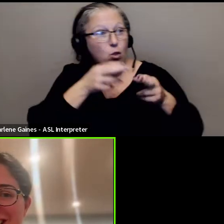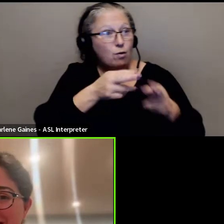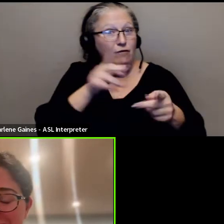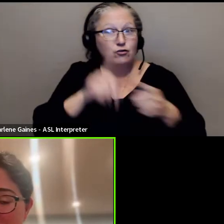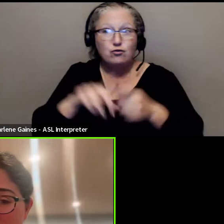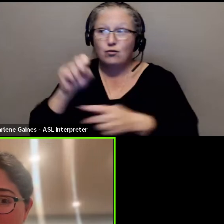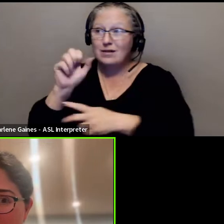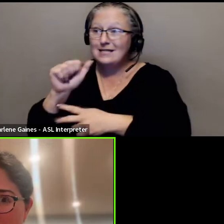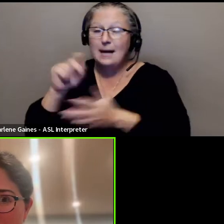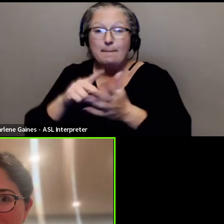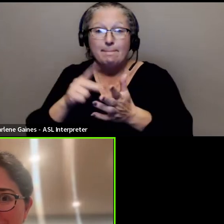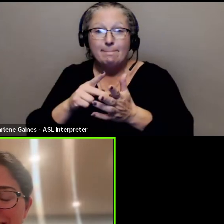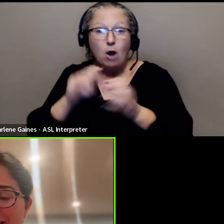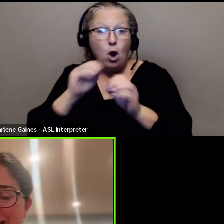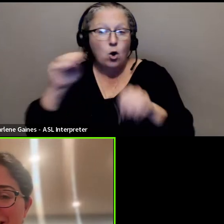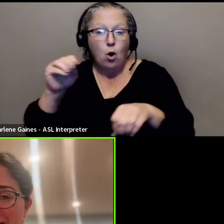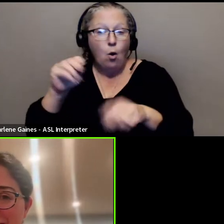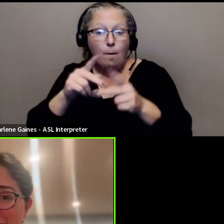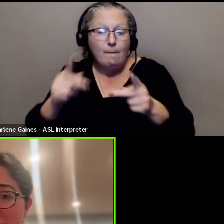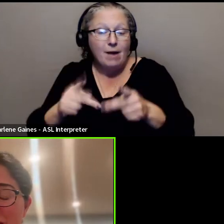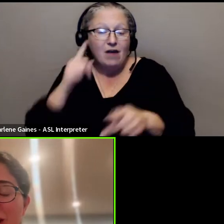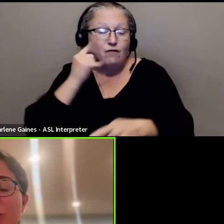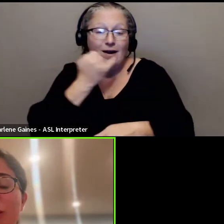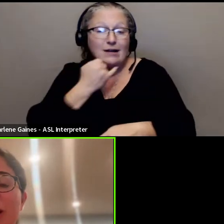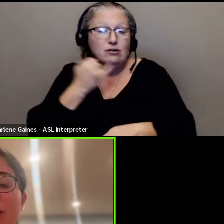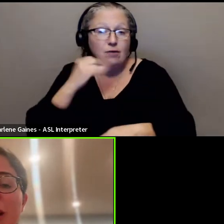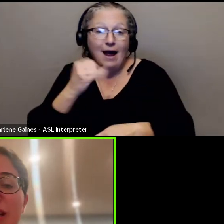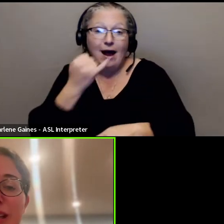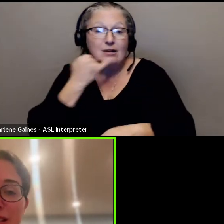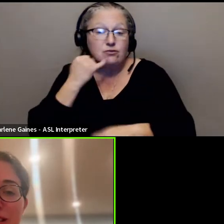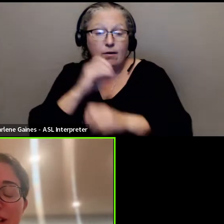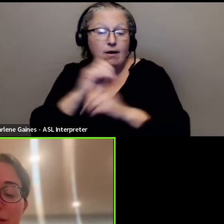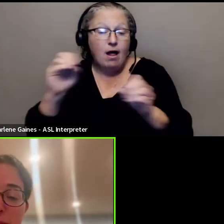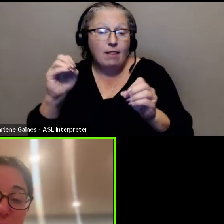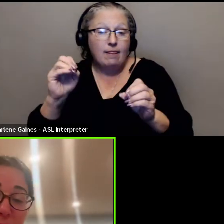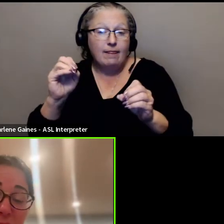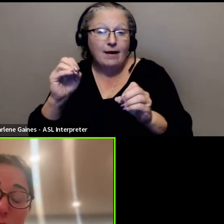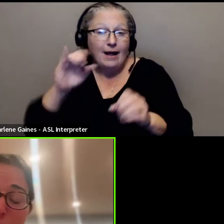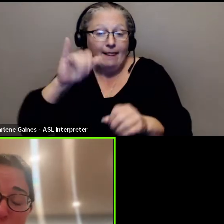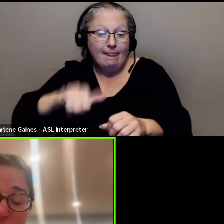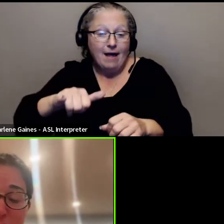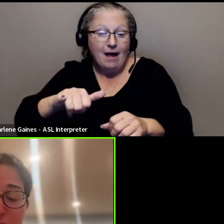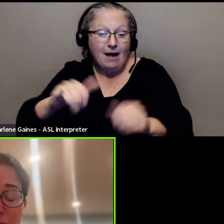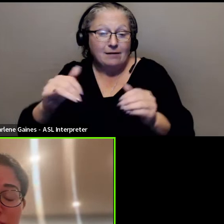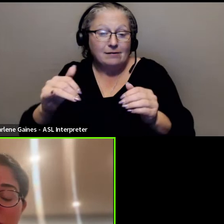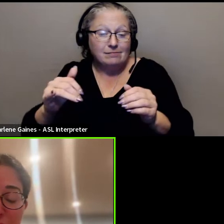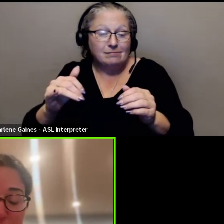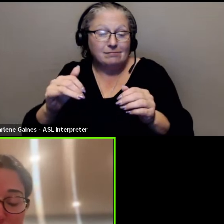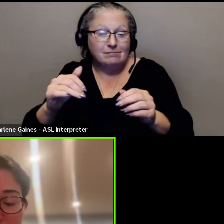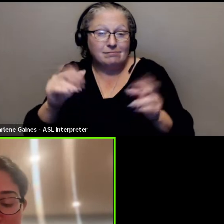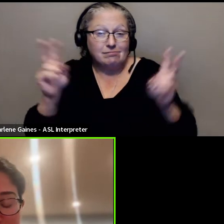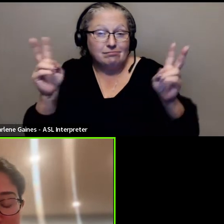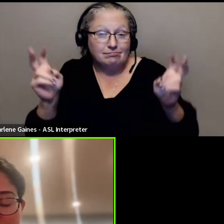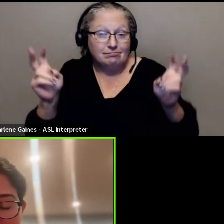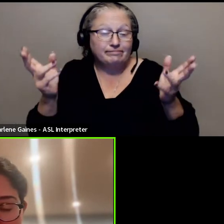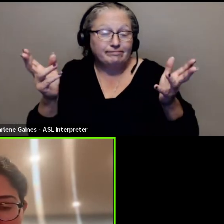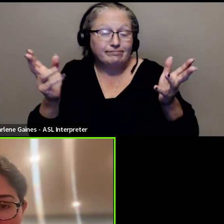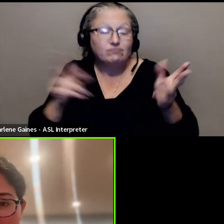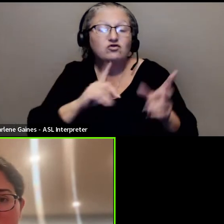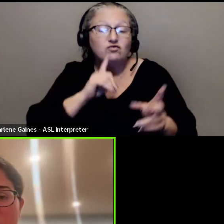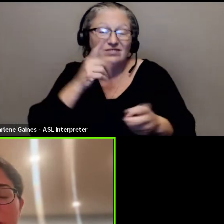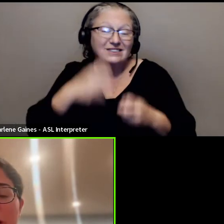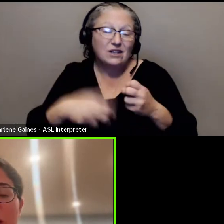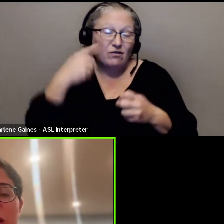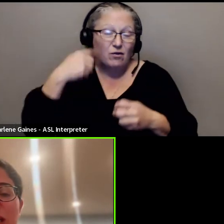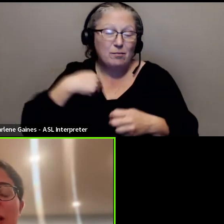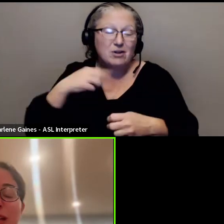means that there's no space for Israel, and Israel does not exist in this equation. Sorry, it's really difficult for me